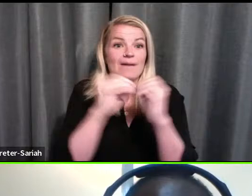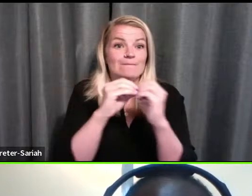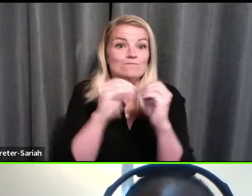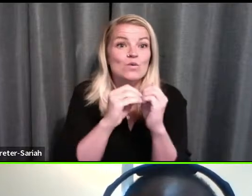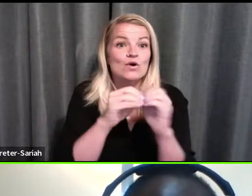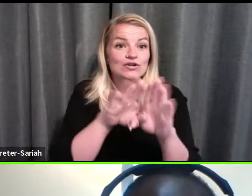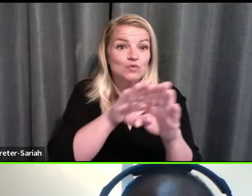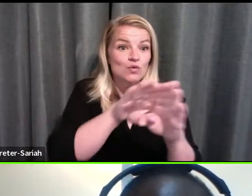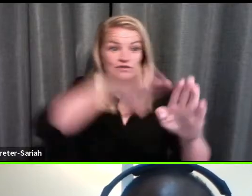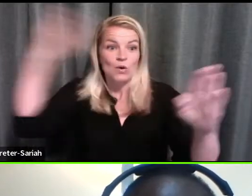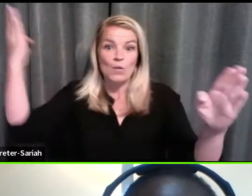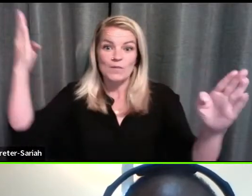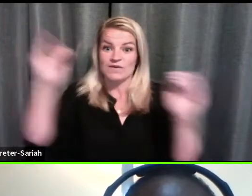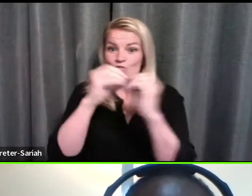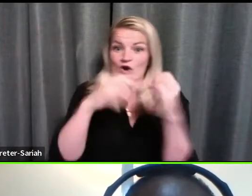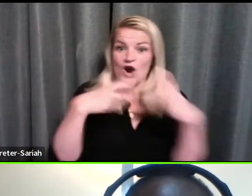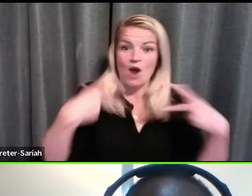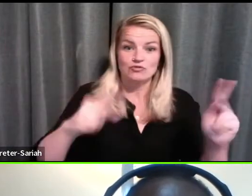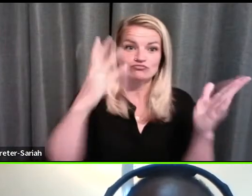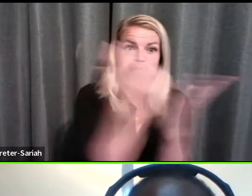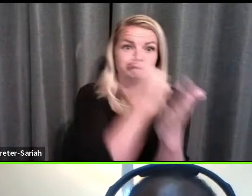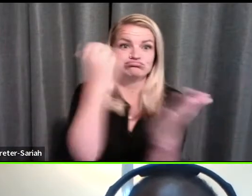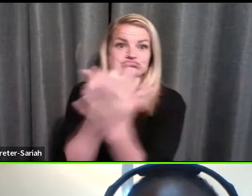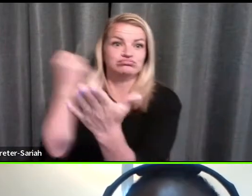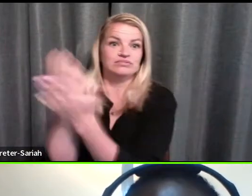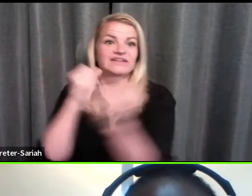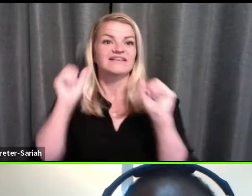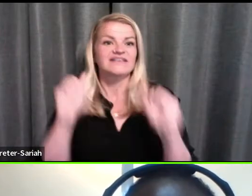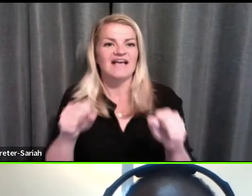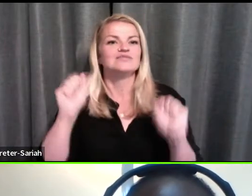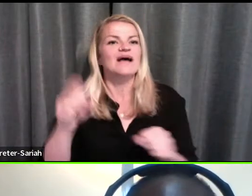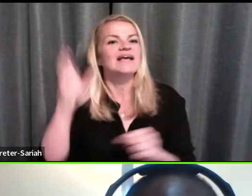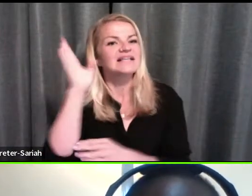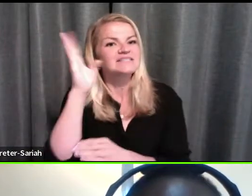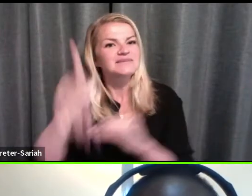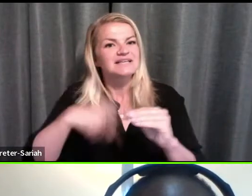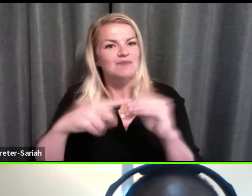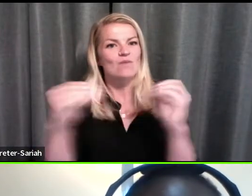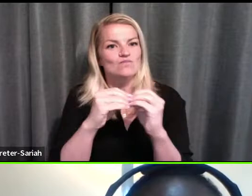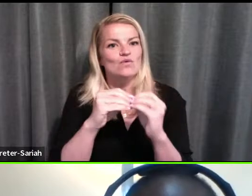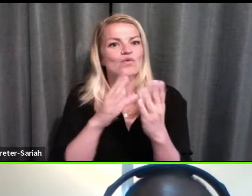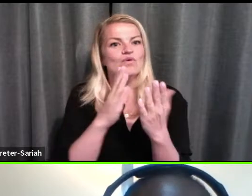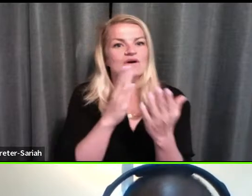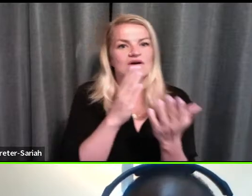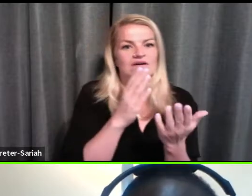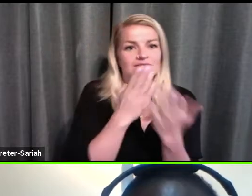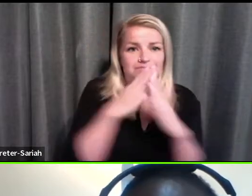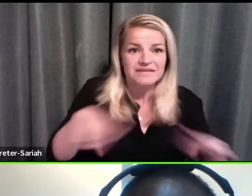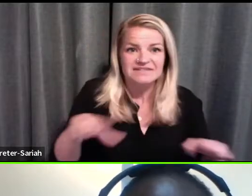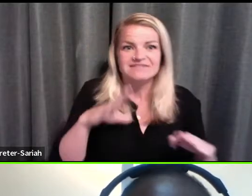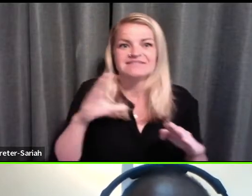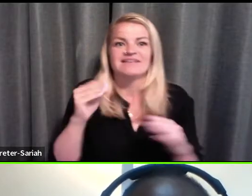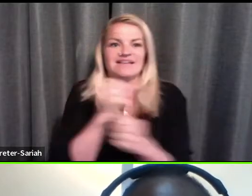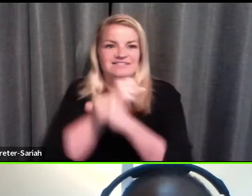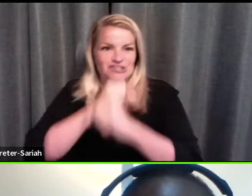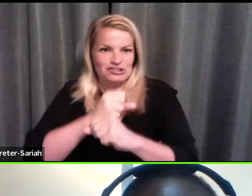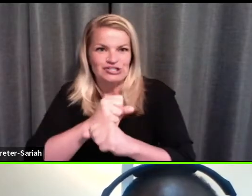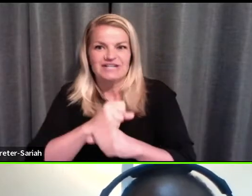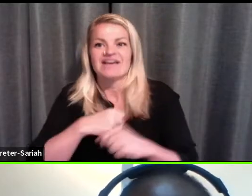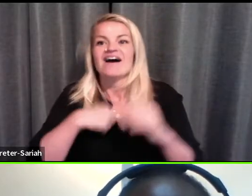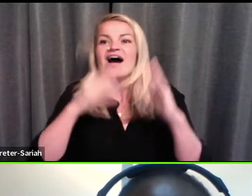of reporting on women, peace, and security. As a mentor, I pray it gives my mentees